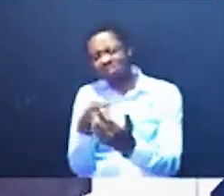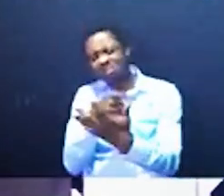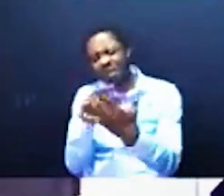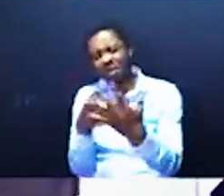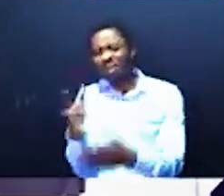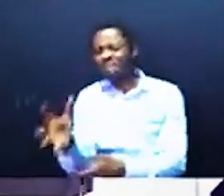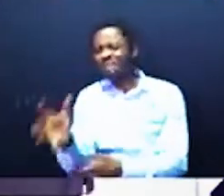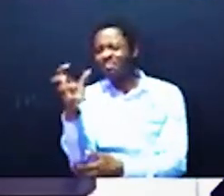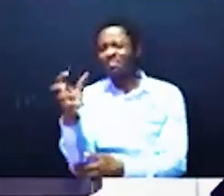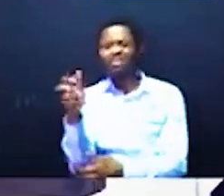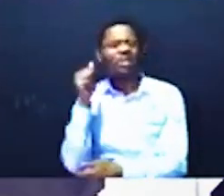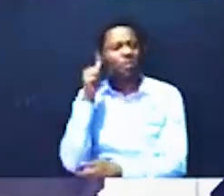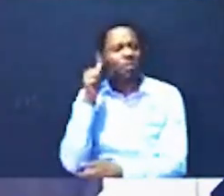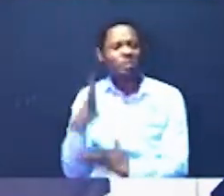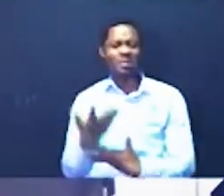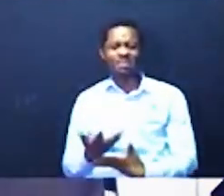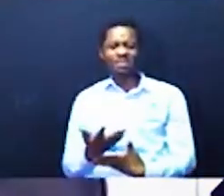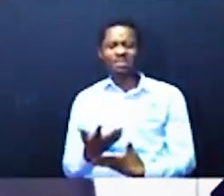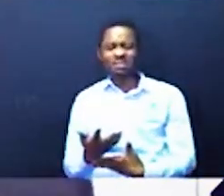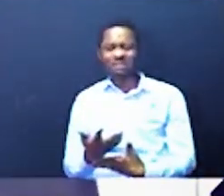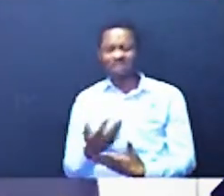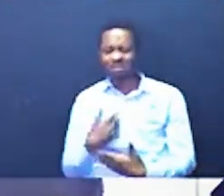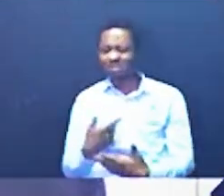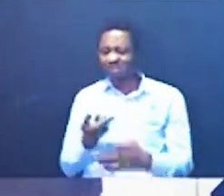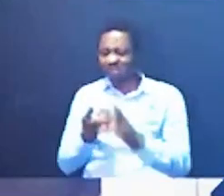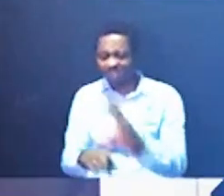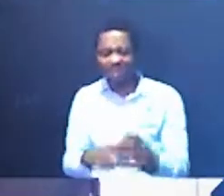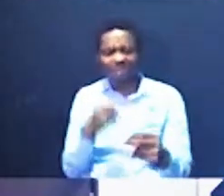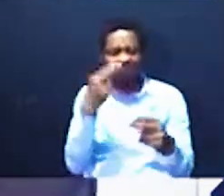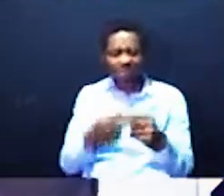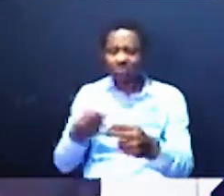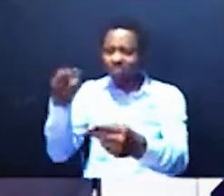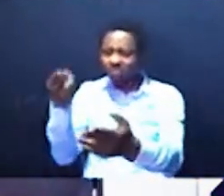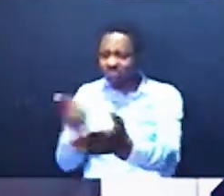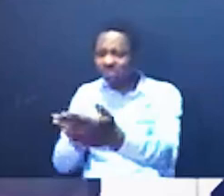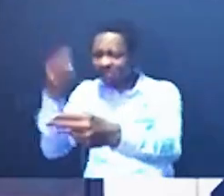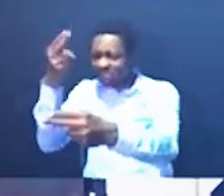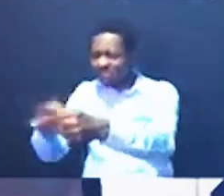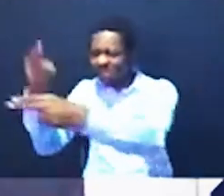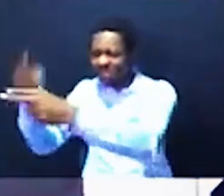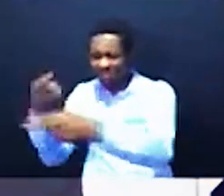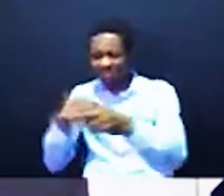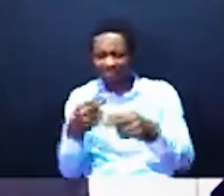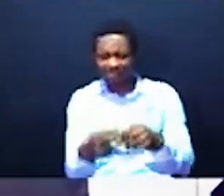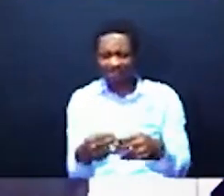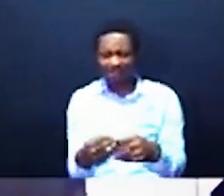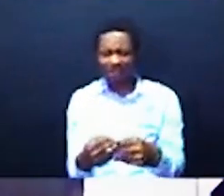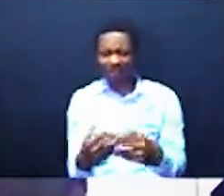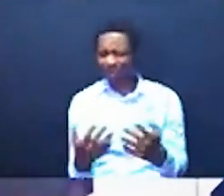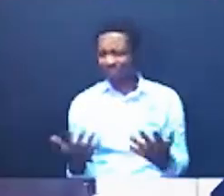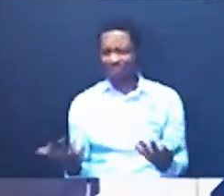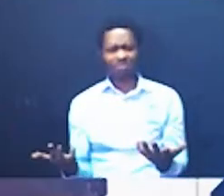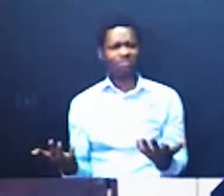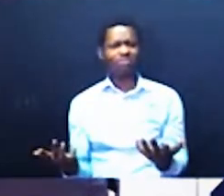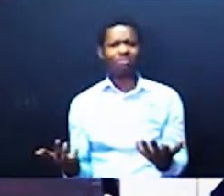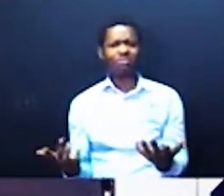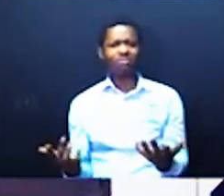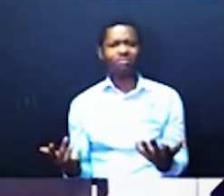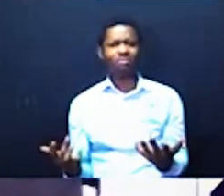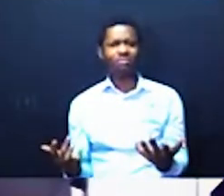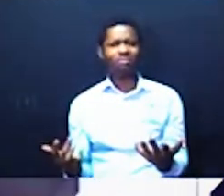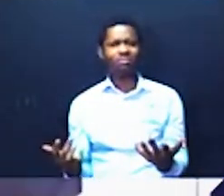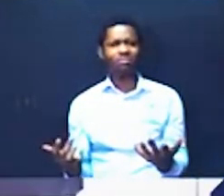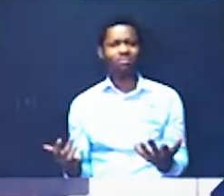And so, the man is real. No, he could true kuboni na senior odi two no say, ah, and mammy no man nanti wabura henu.